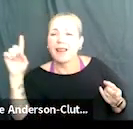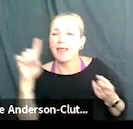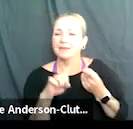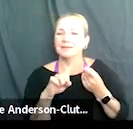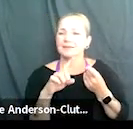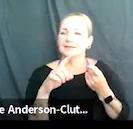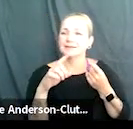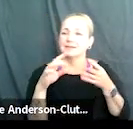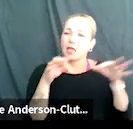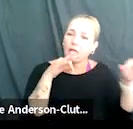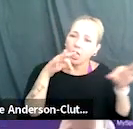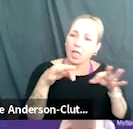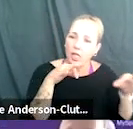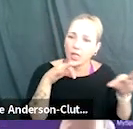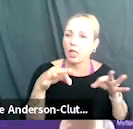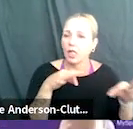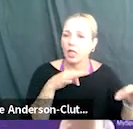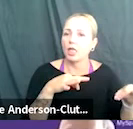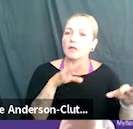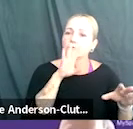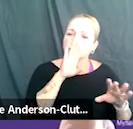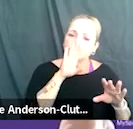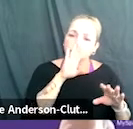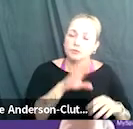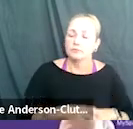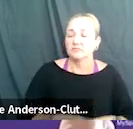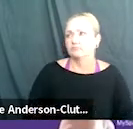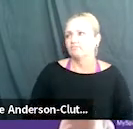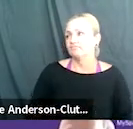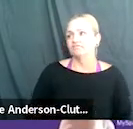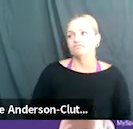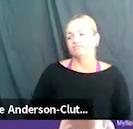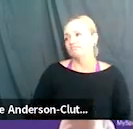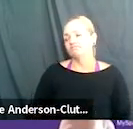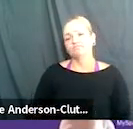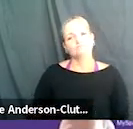No. Yeah, no, I don't think they tried that.